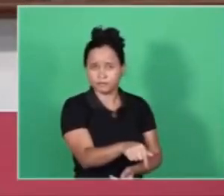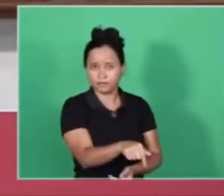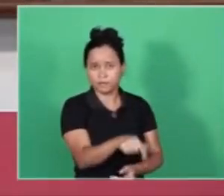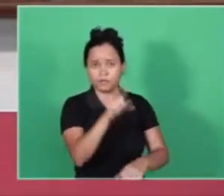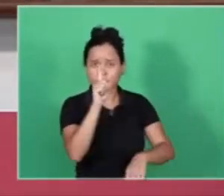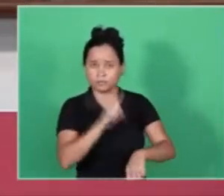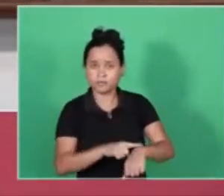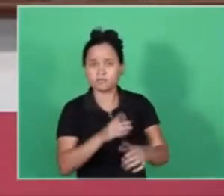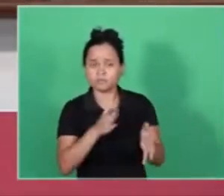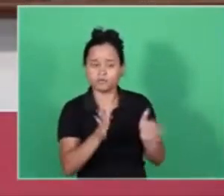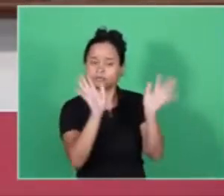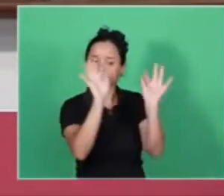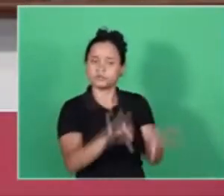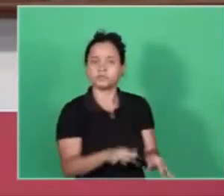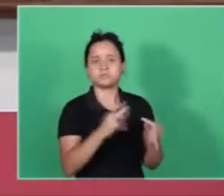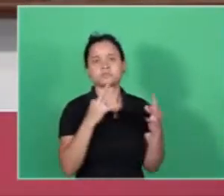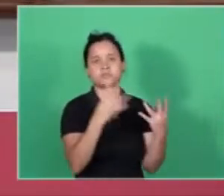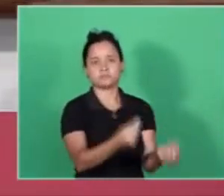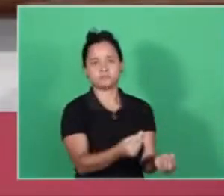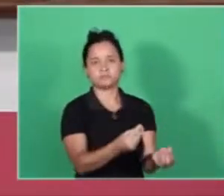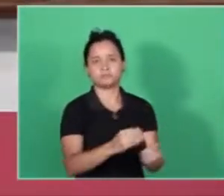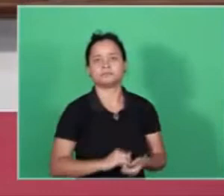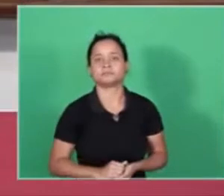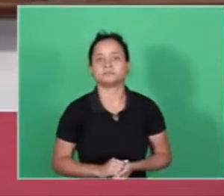time. So brothers,